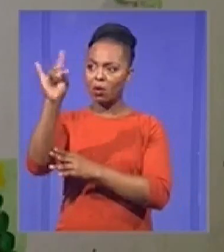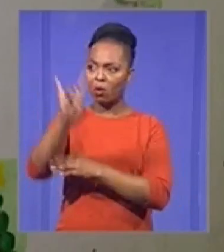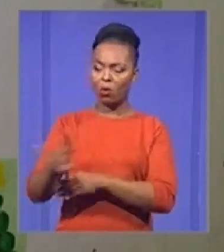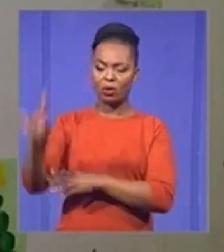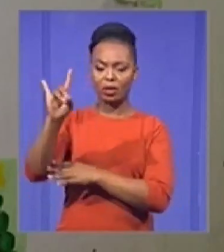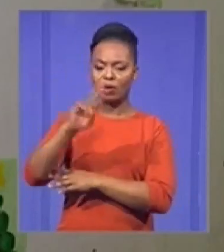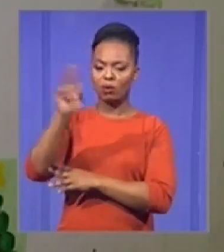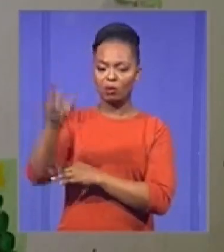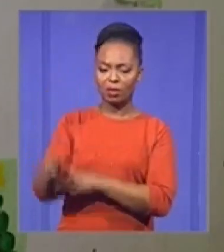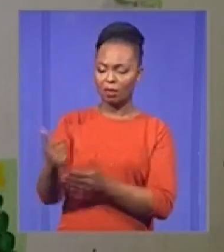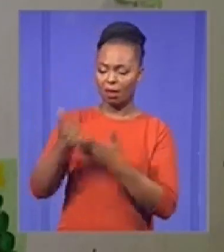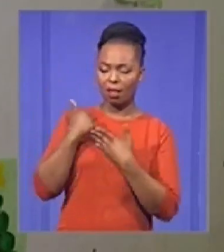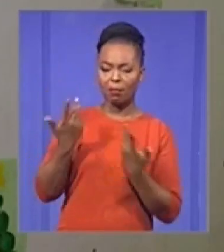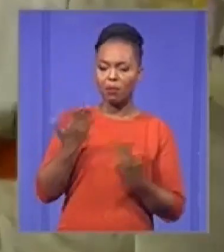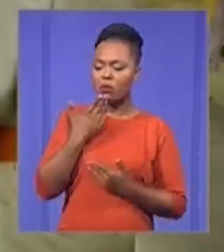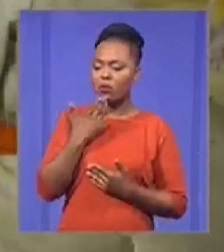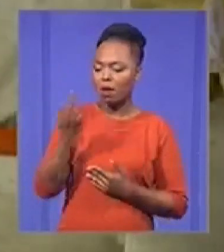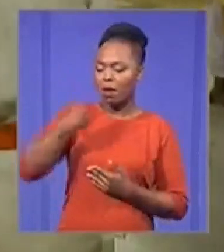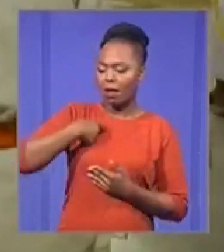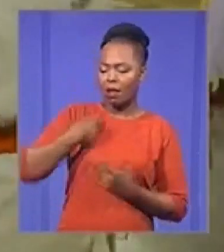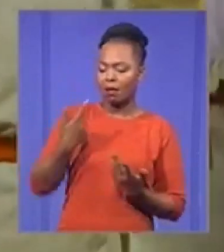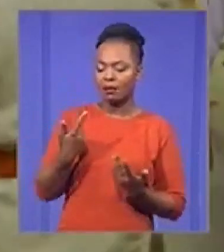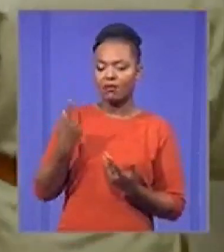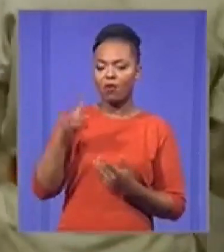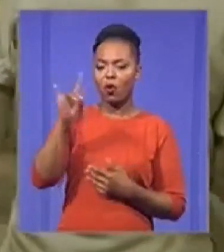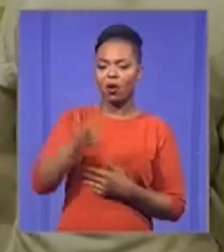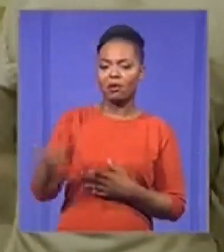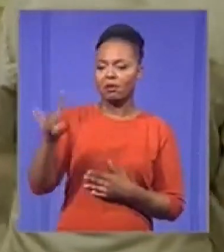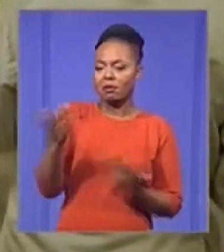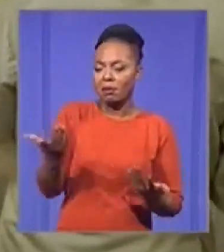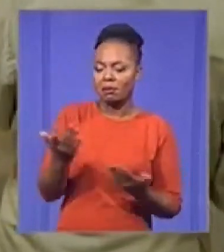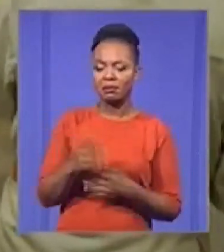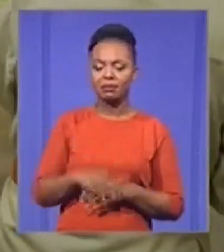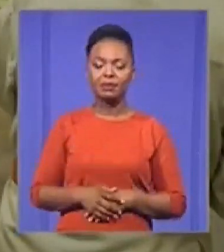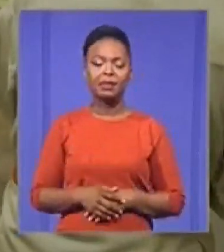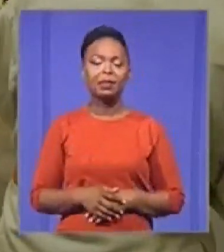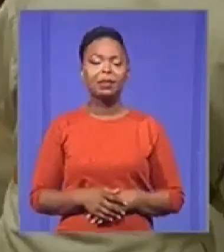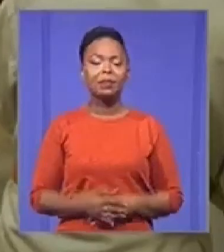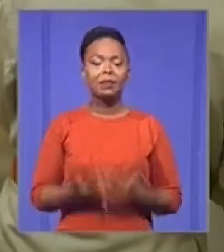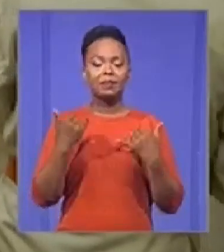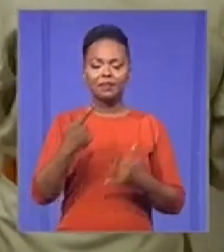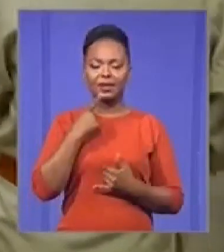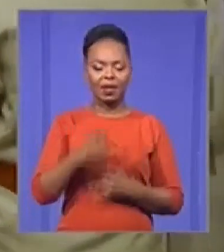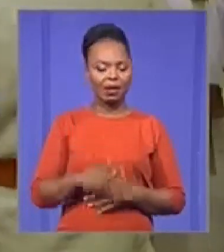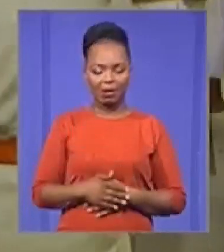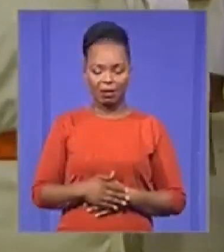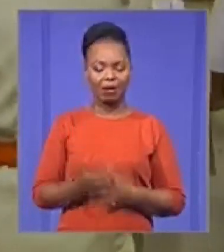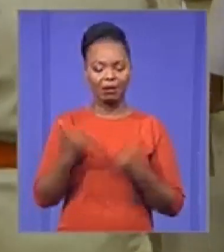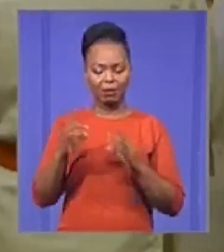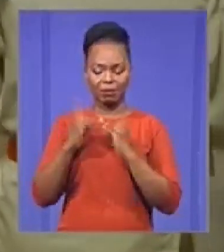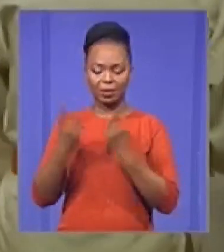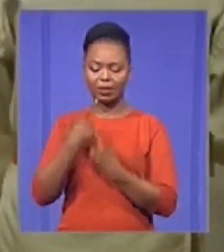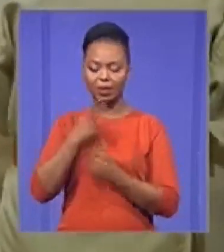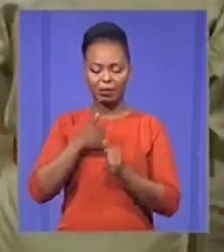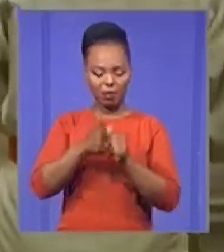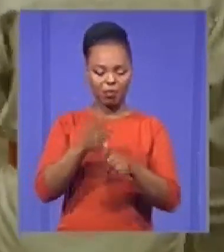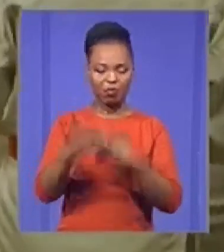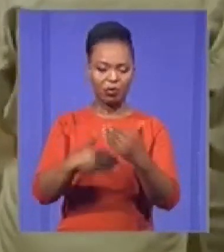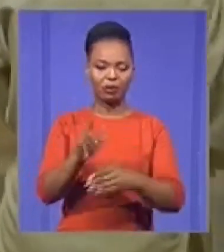looking around who can help us to pay the hotel. Lefapha la rabetse ka le reng hona le metjha eo e le latelang pele e ka thusa dihlopha ka